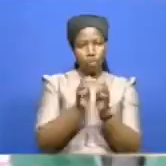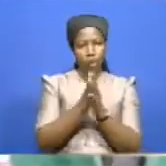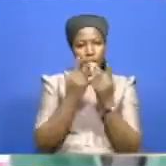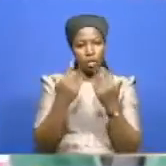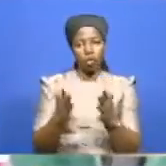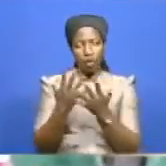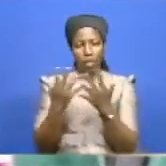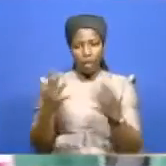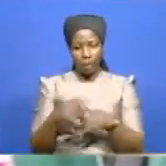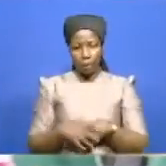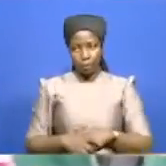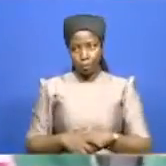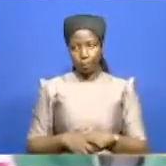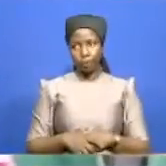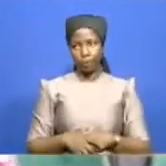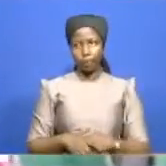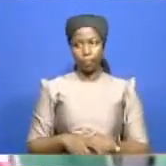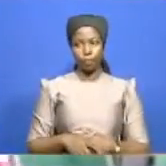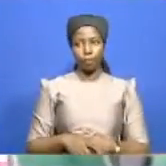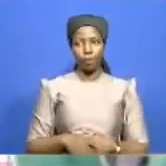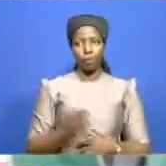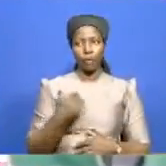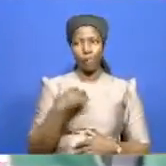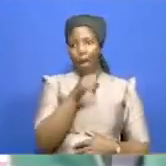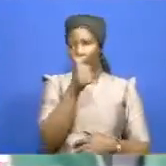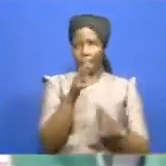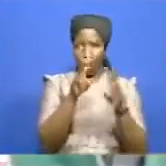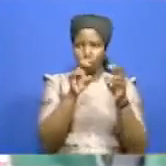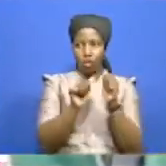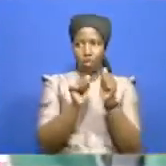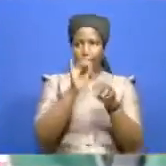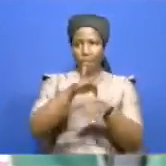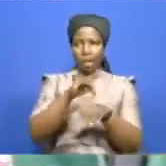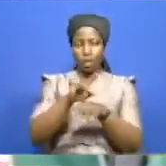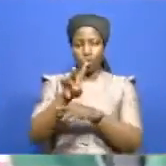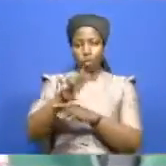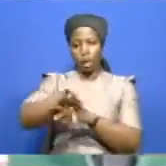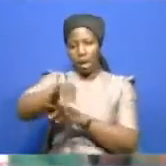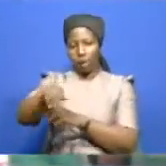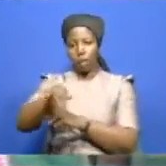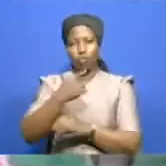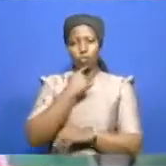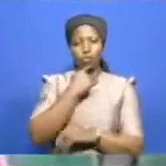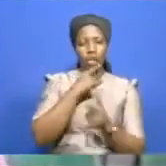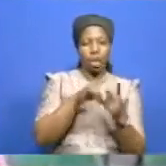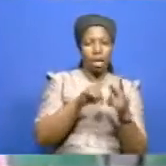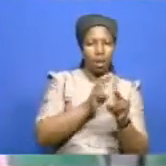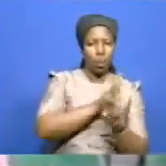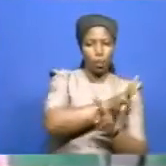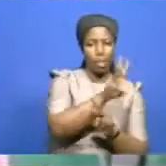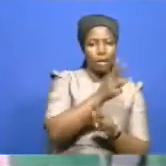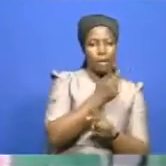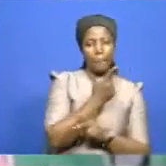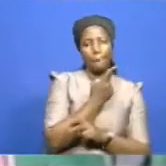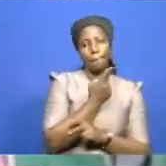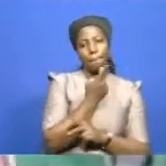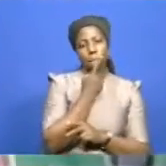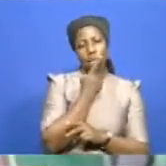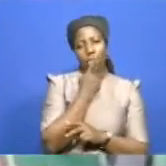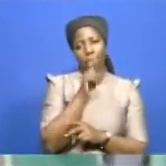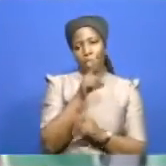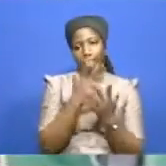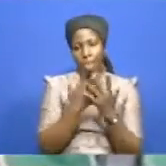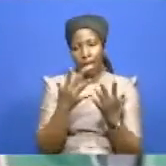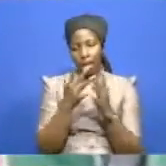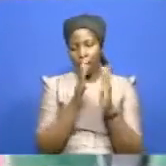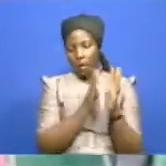issues affecting also those two other counties in Turkana and West Pokot. And so this team will prepare